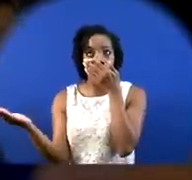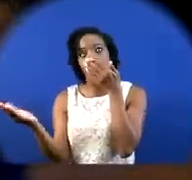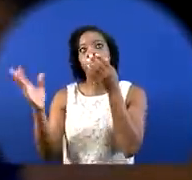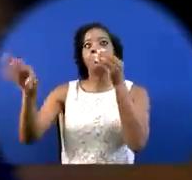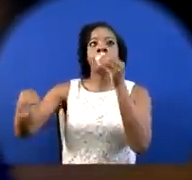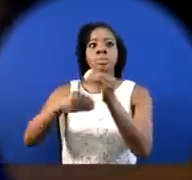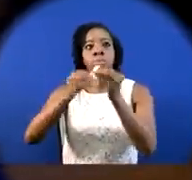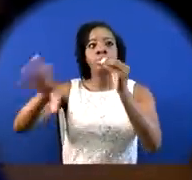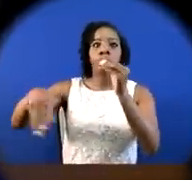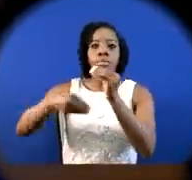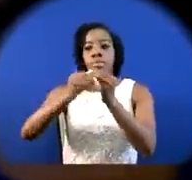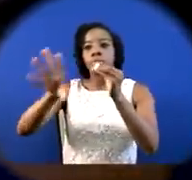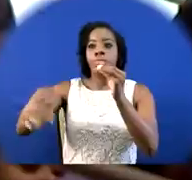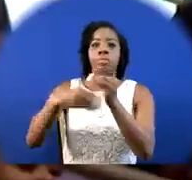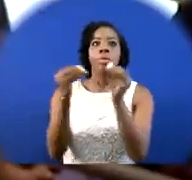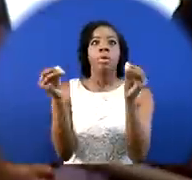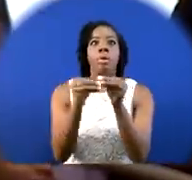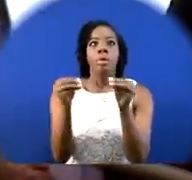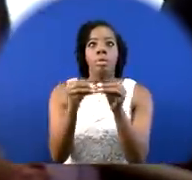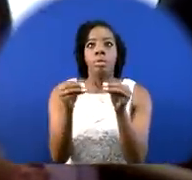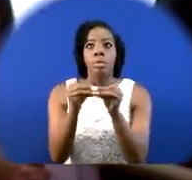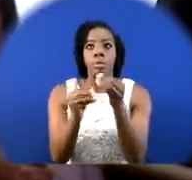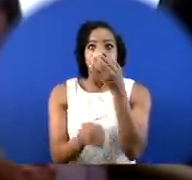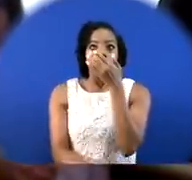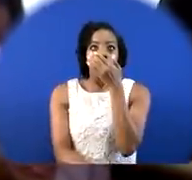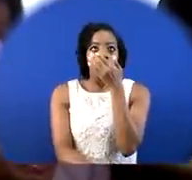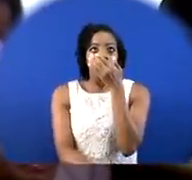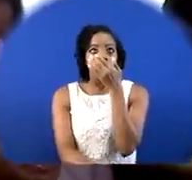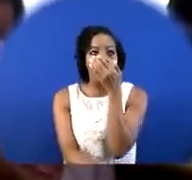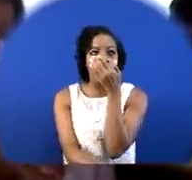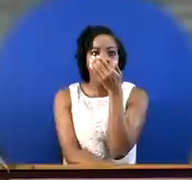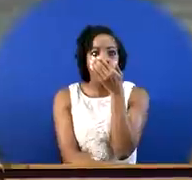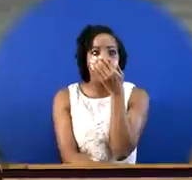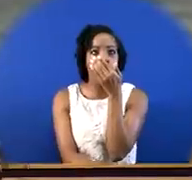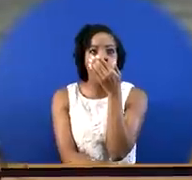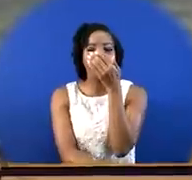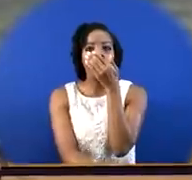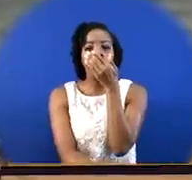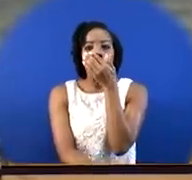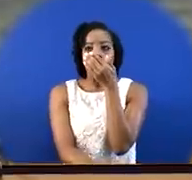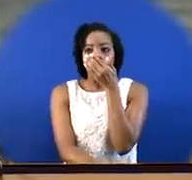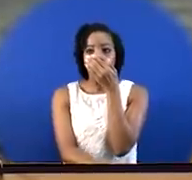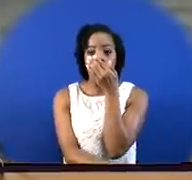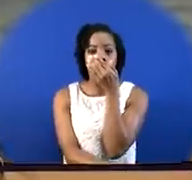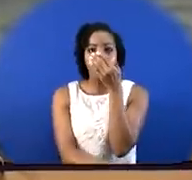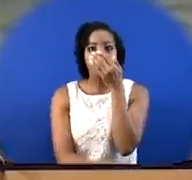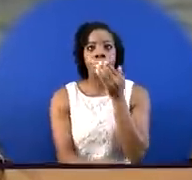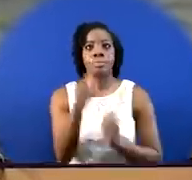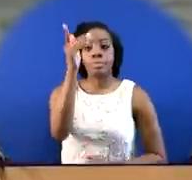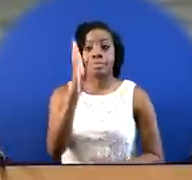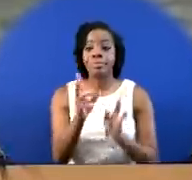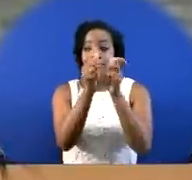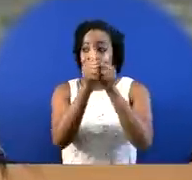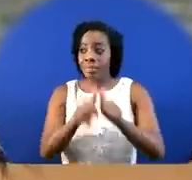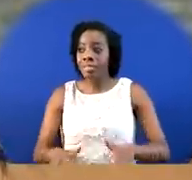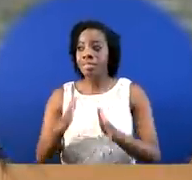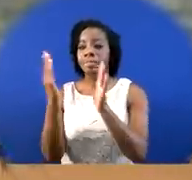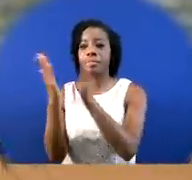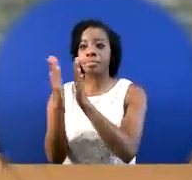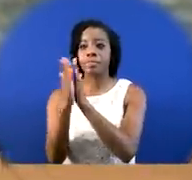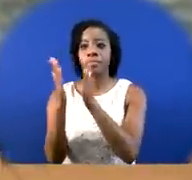Many more, Tony. Bless you, boy. Glad to see y'all. Many more. God bless you. Praise the